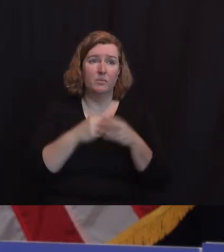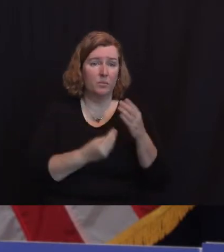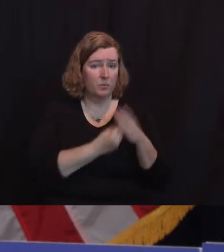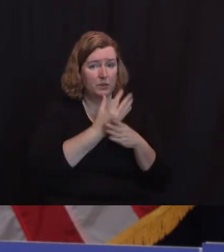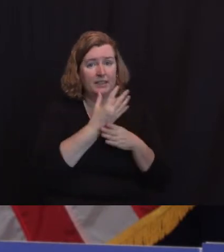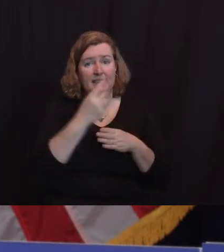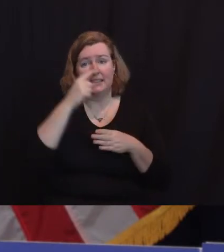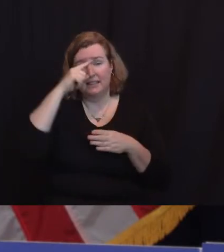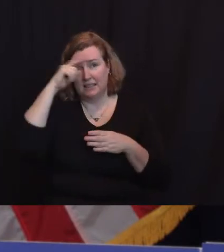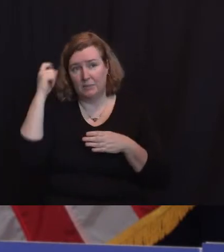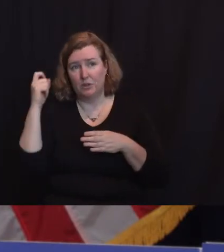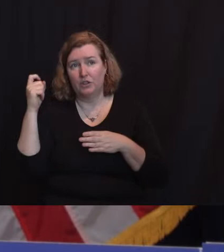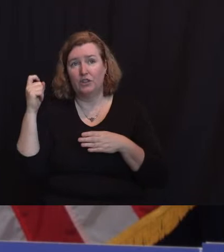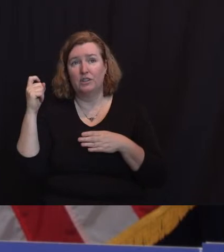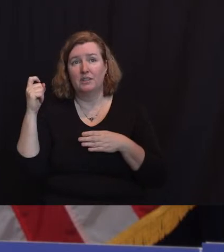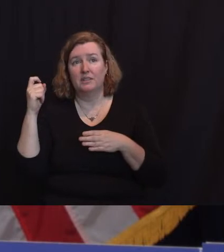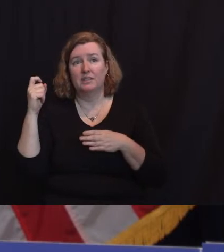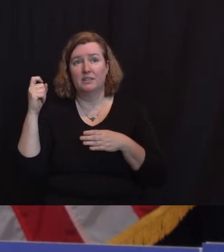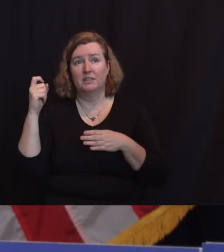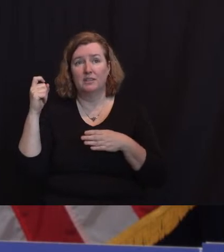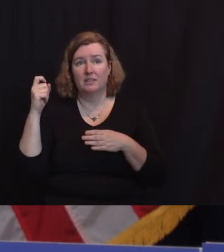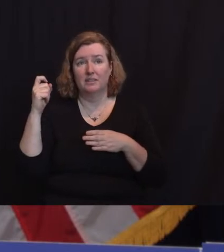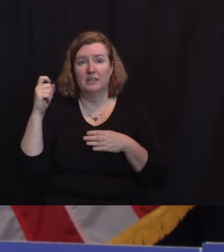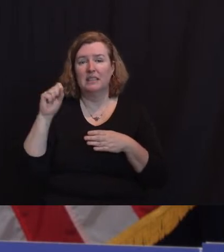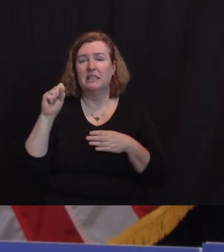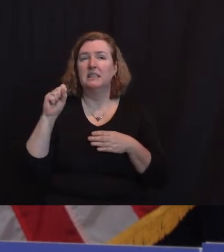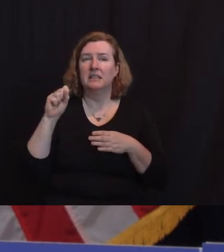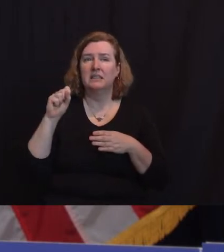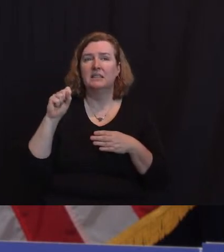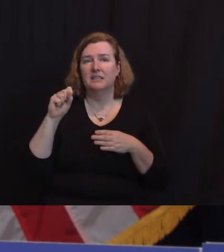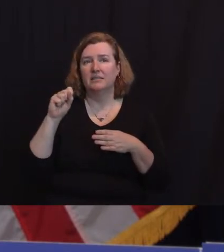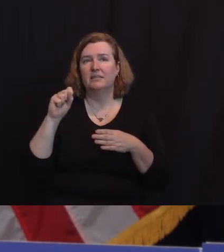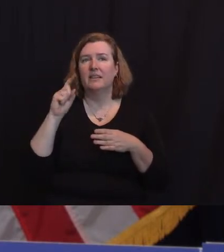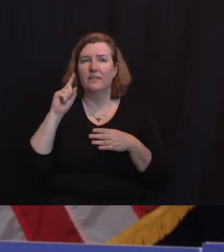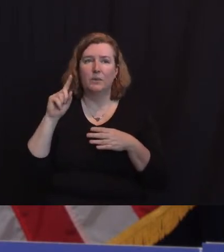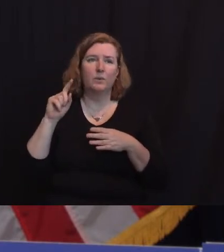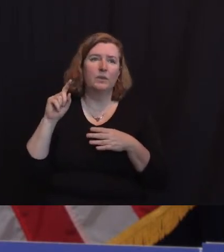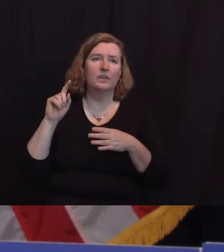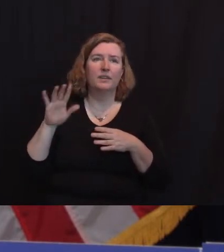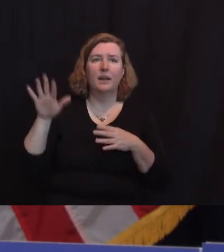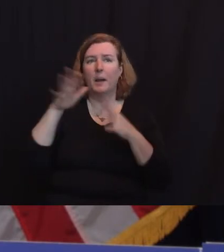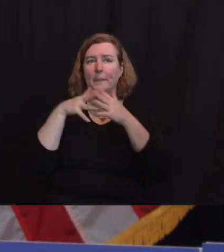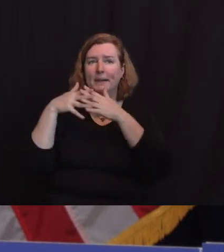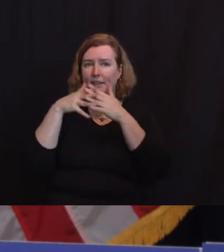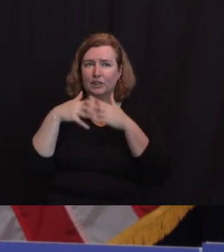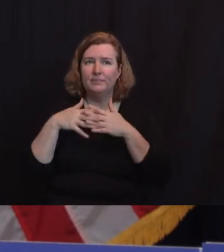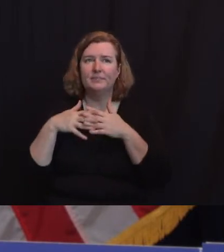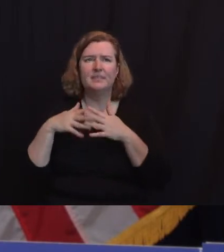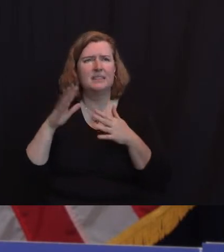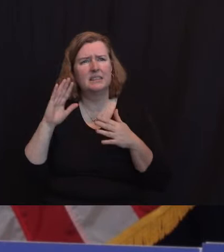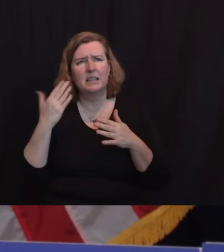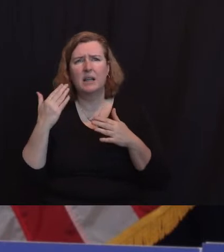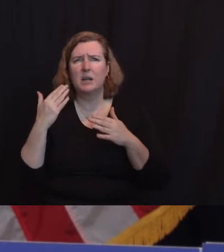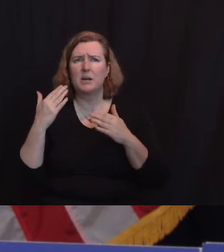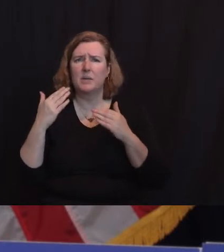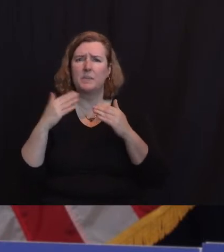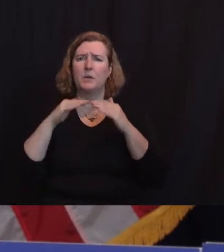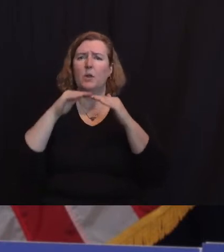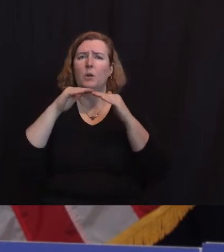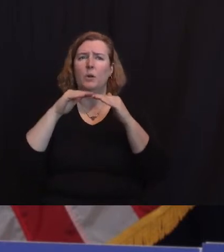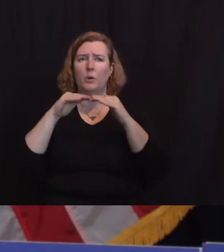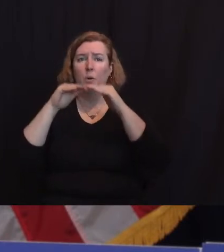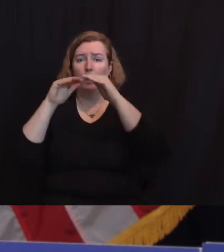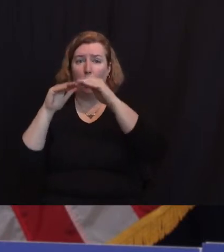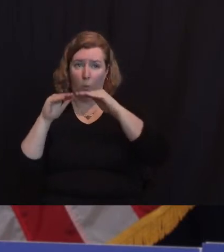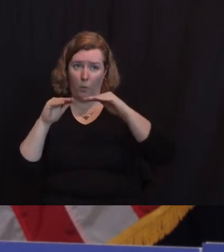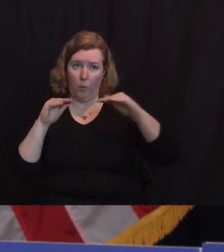after our peak in April, and in many parts of the country, we were at a very nice low level. And that was because of many